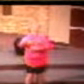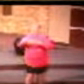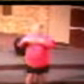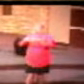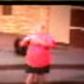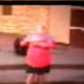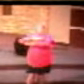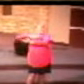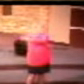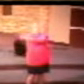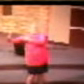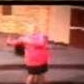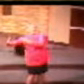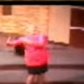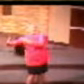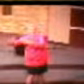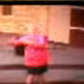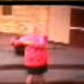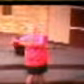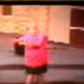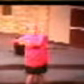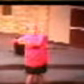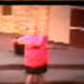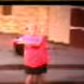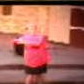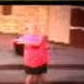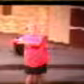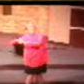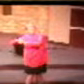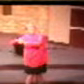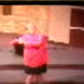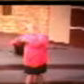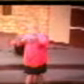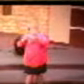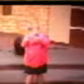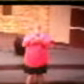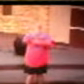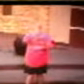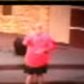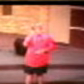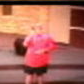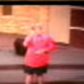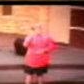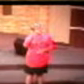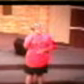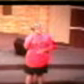The word of the Lord. Let's bow together and give thanks.